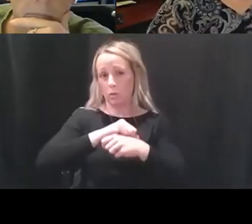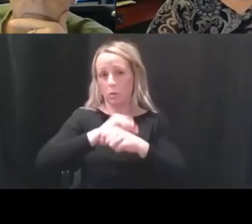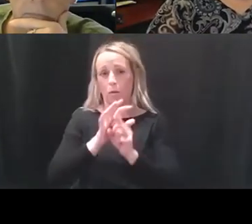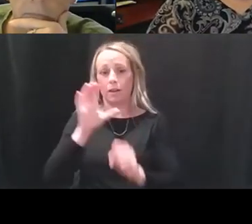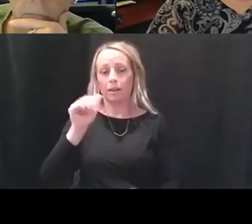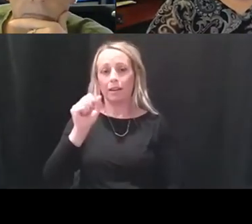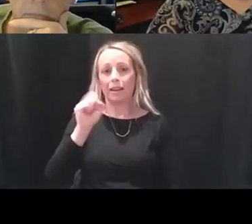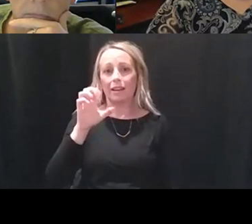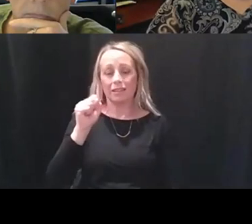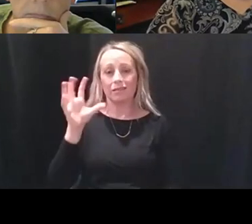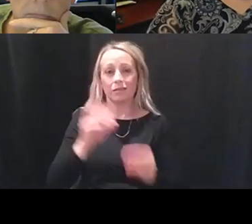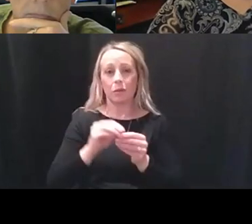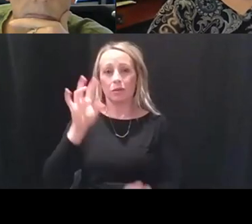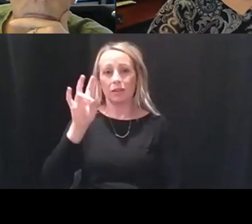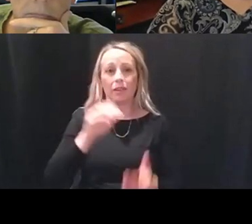to